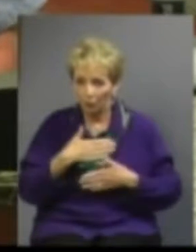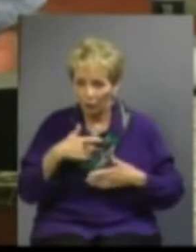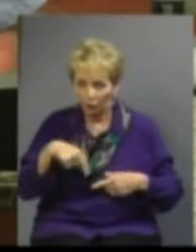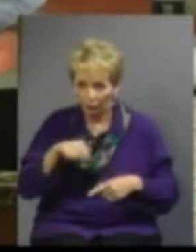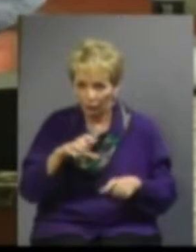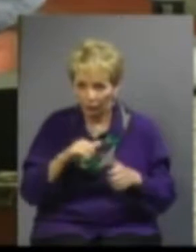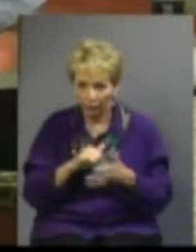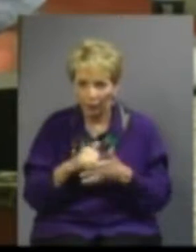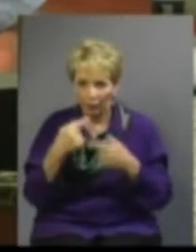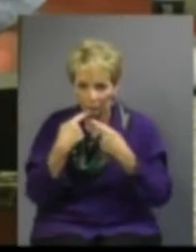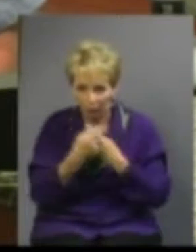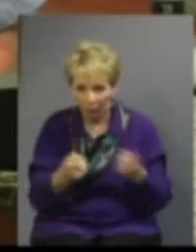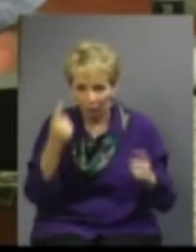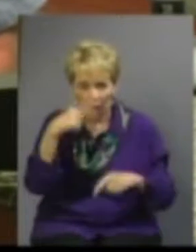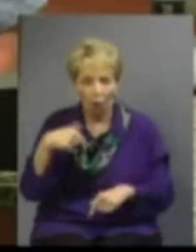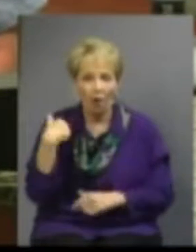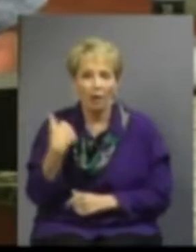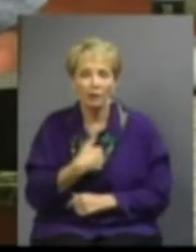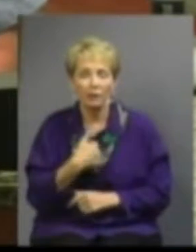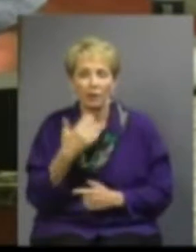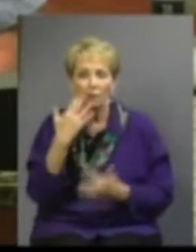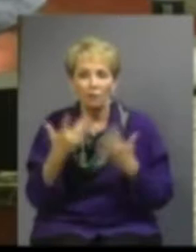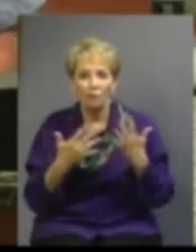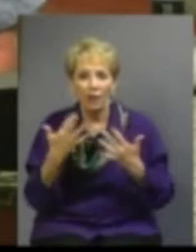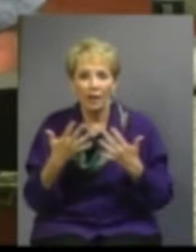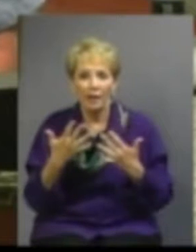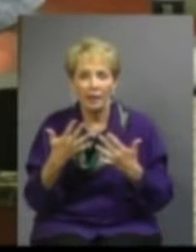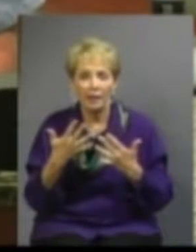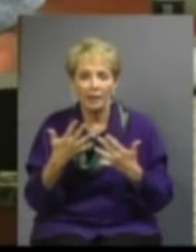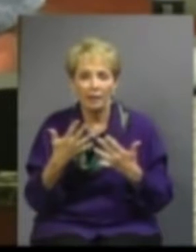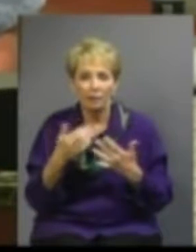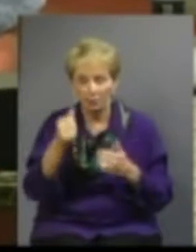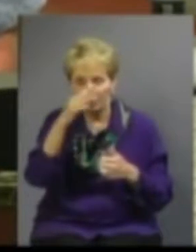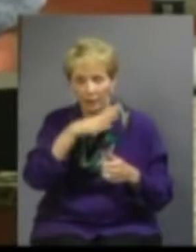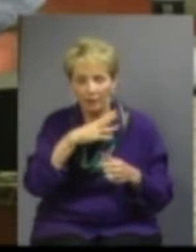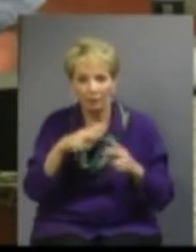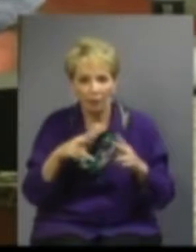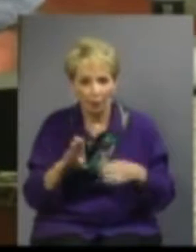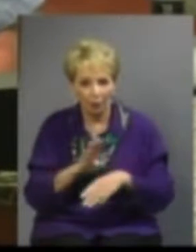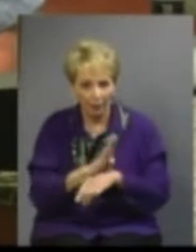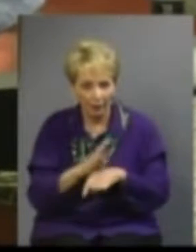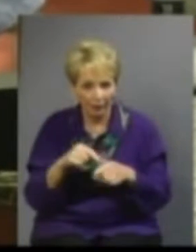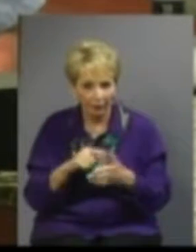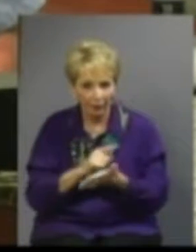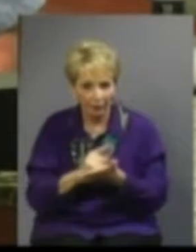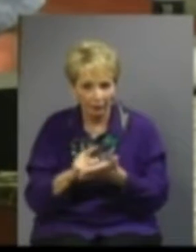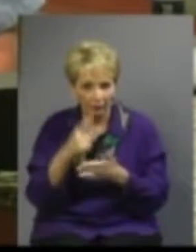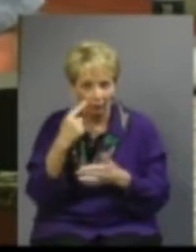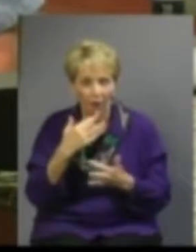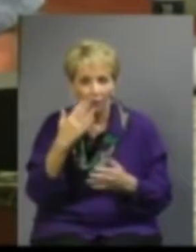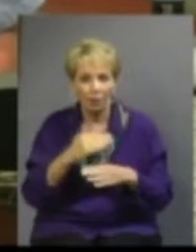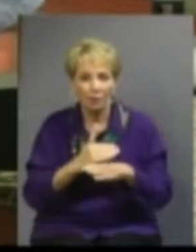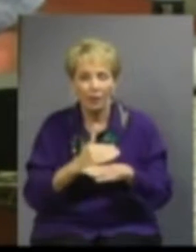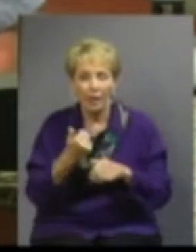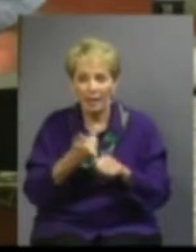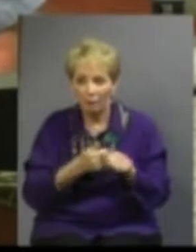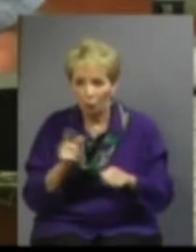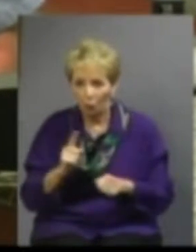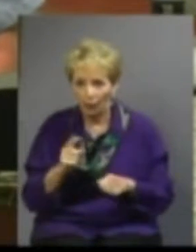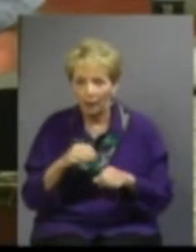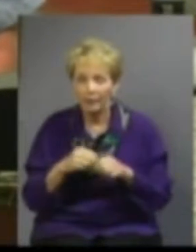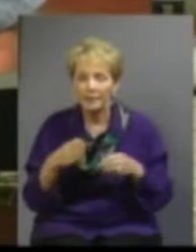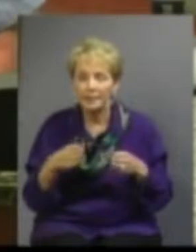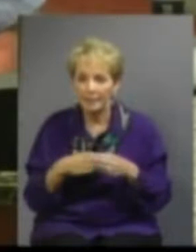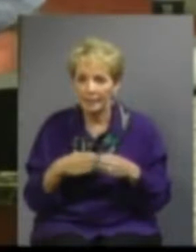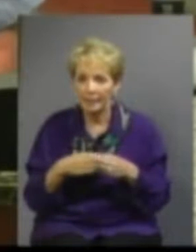doing this proclamation for us. Our fire engineers are extremely busy this week doing fire prevention events everywhere in the